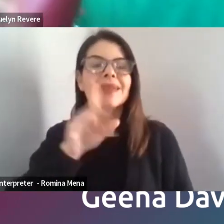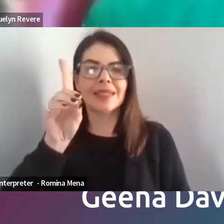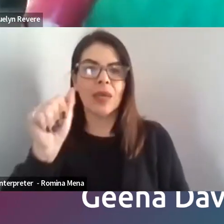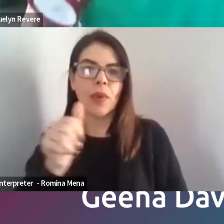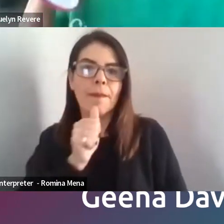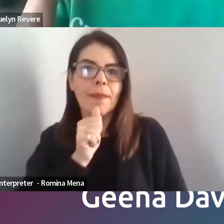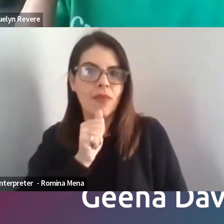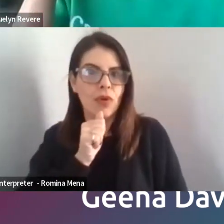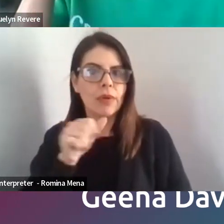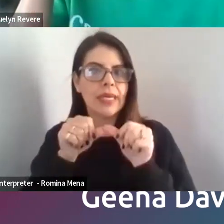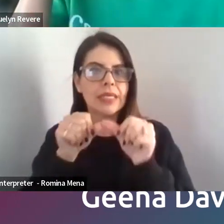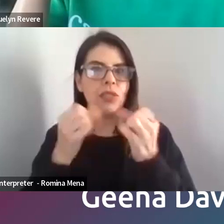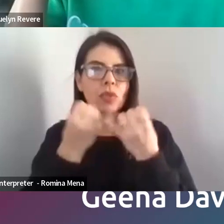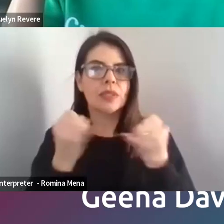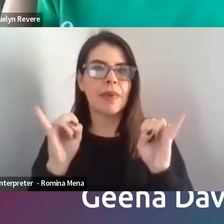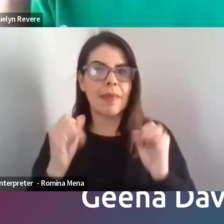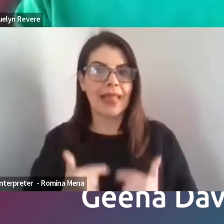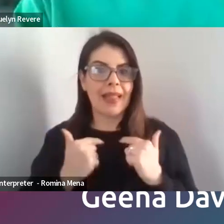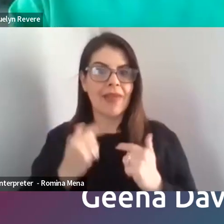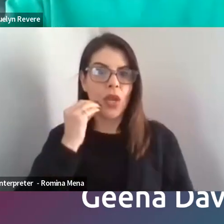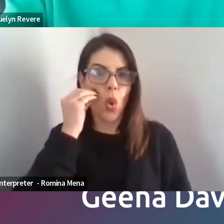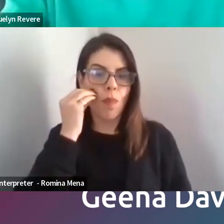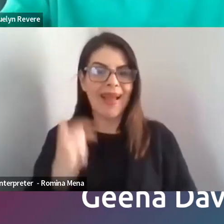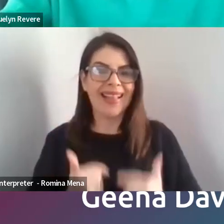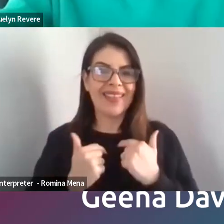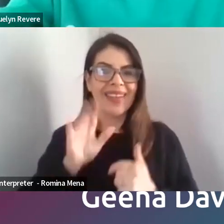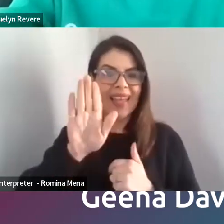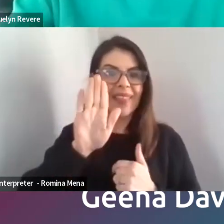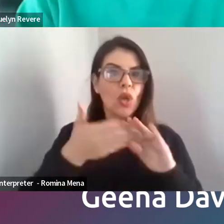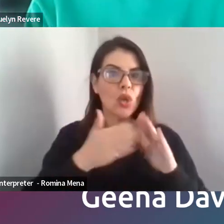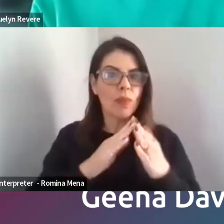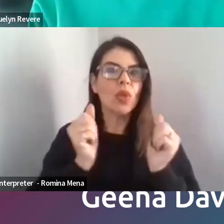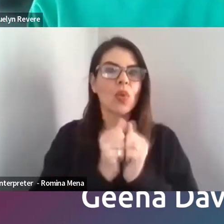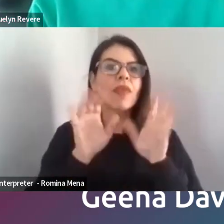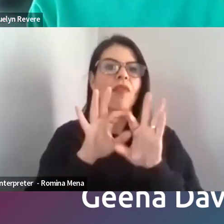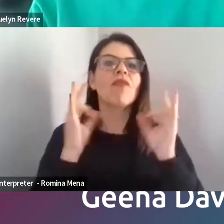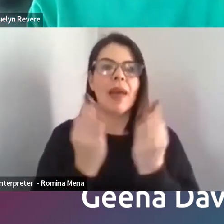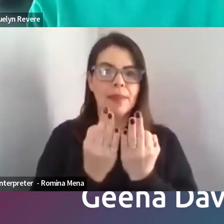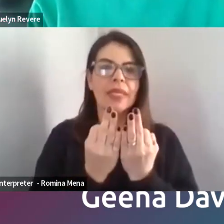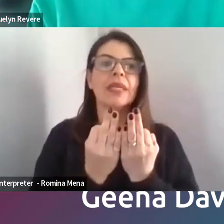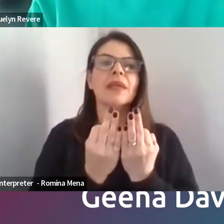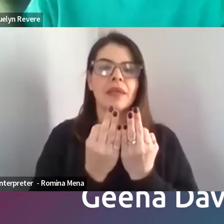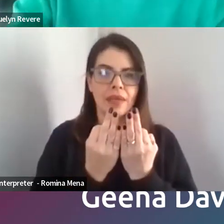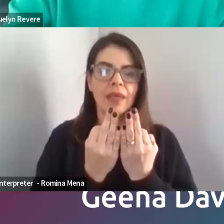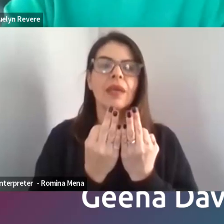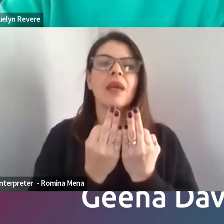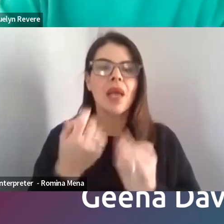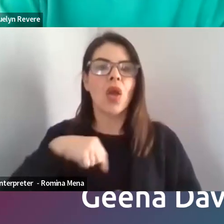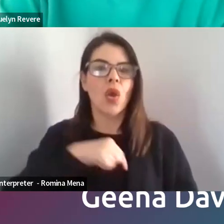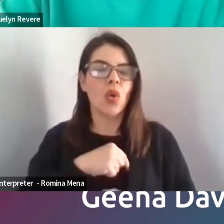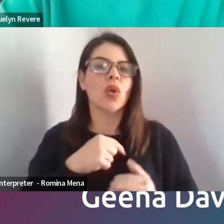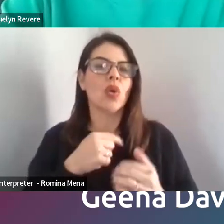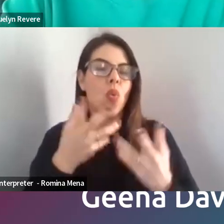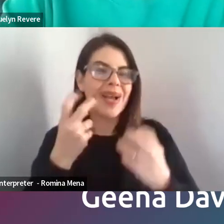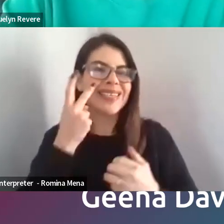remain independent, living at home, living in their community, living with family. What we'd like to see is